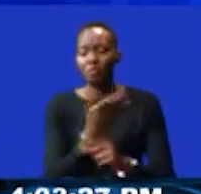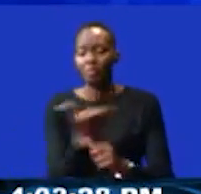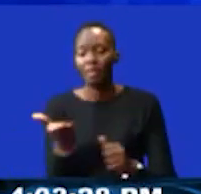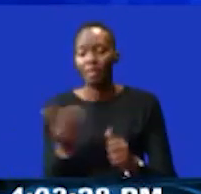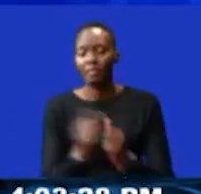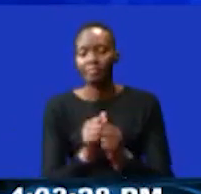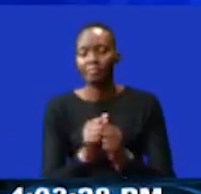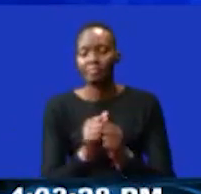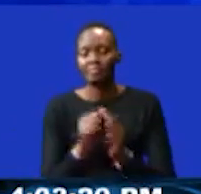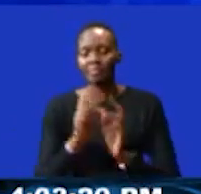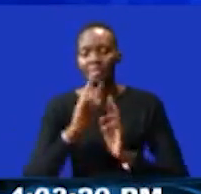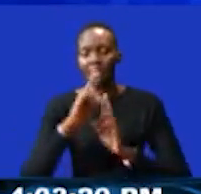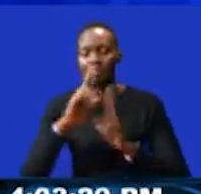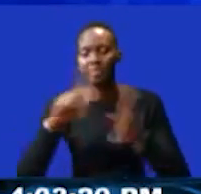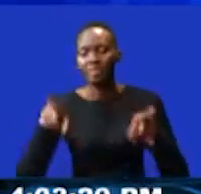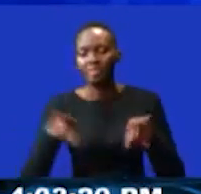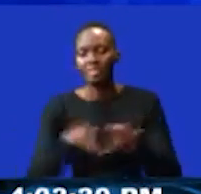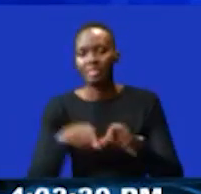r